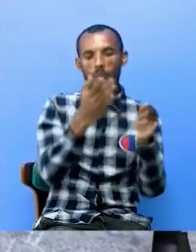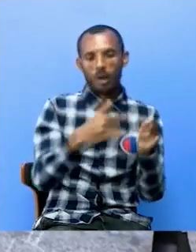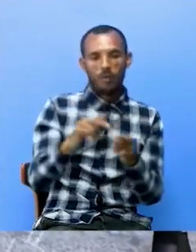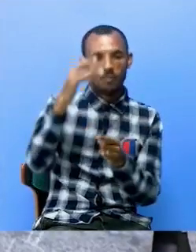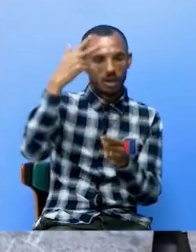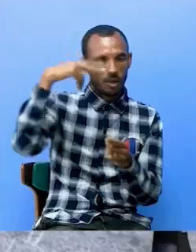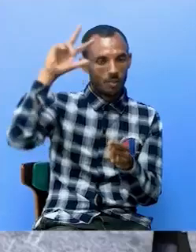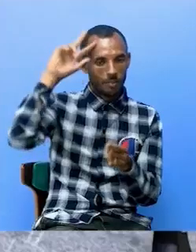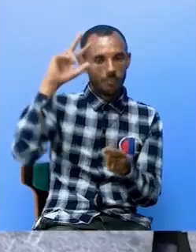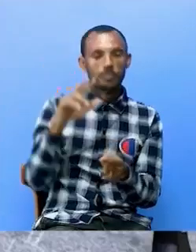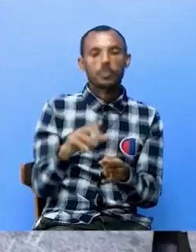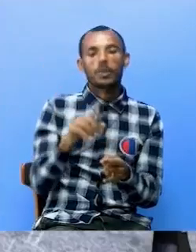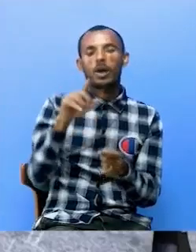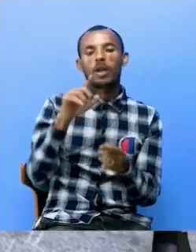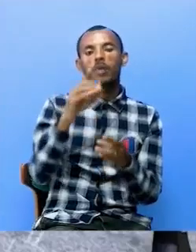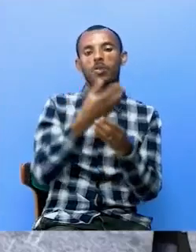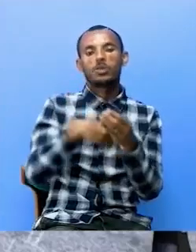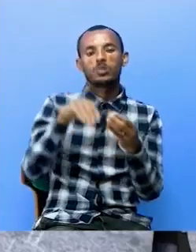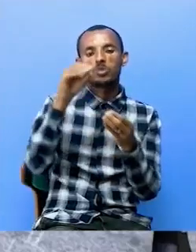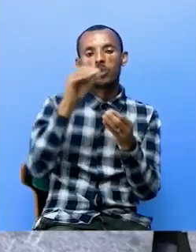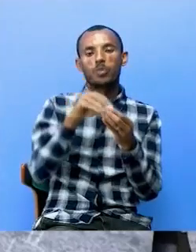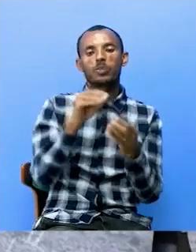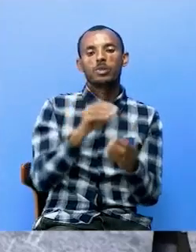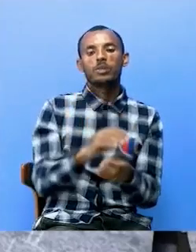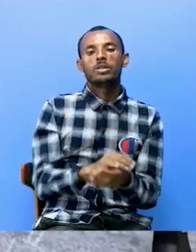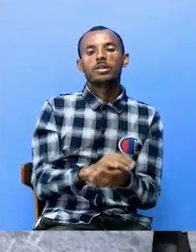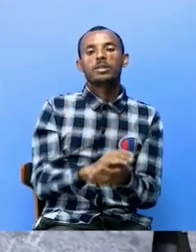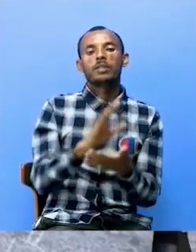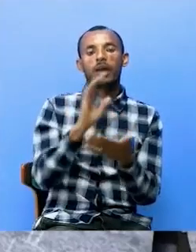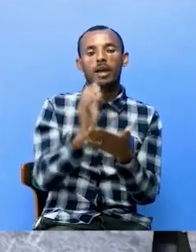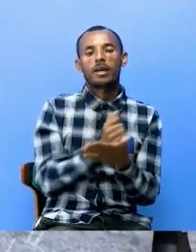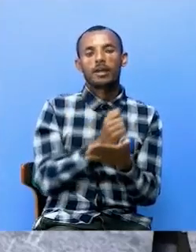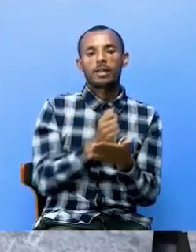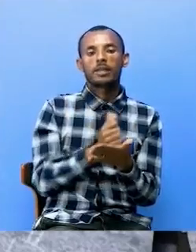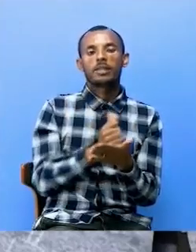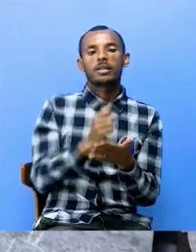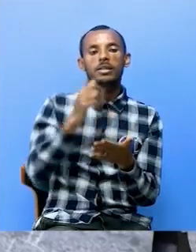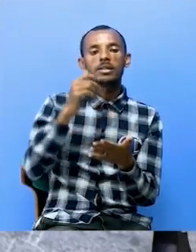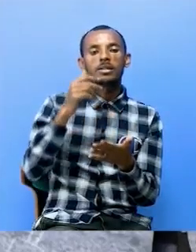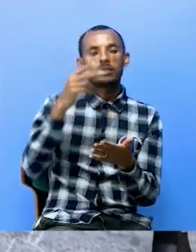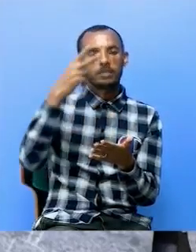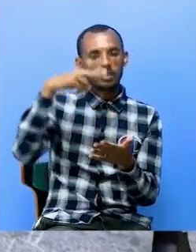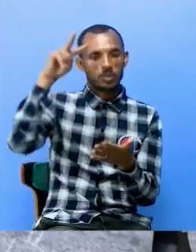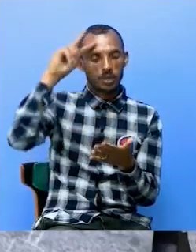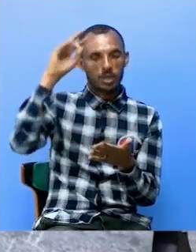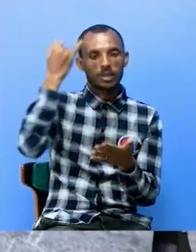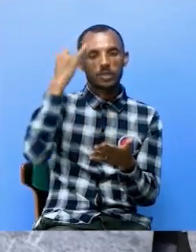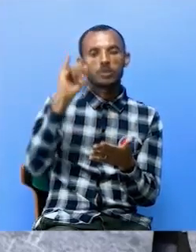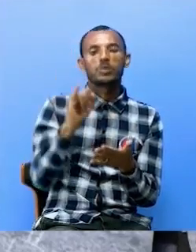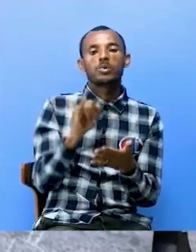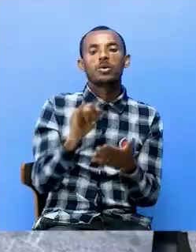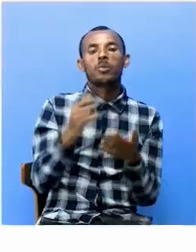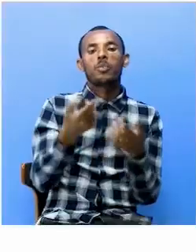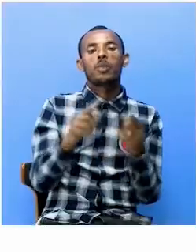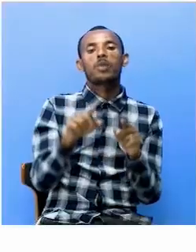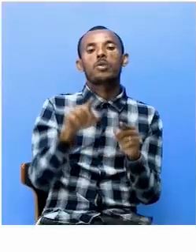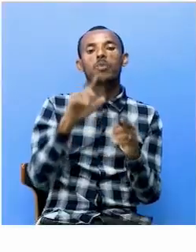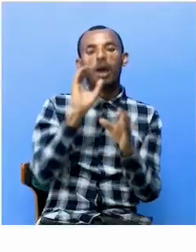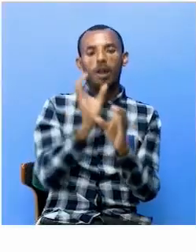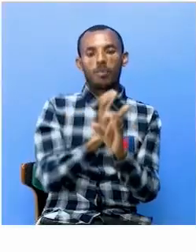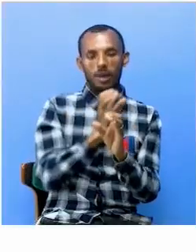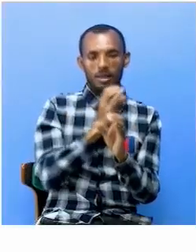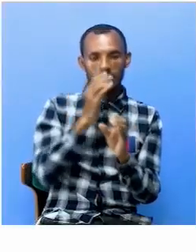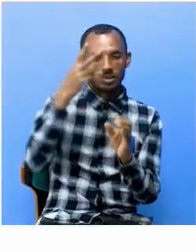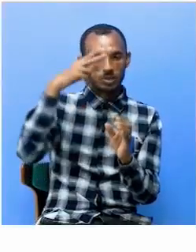cube. You can also take the square issues. Whenever you calculate